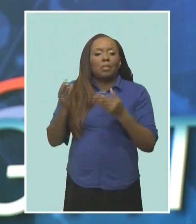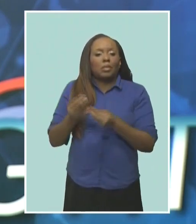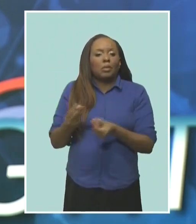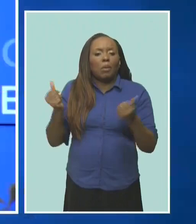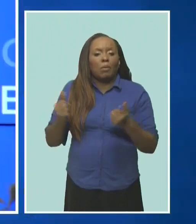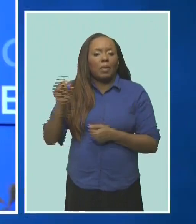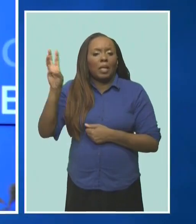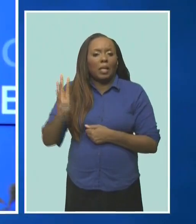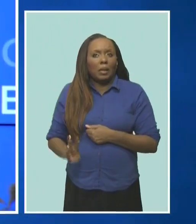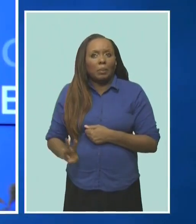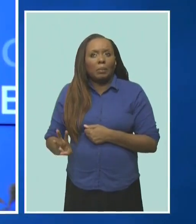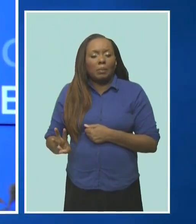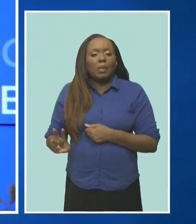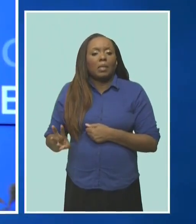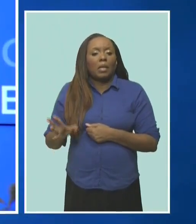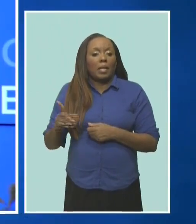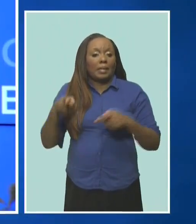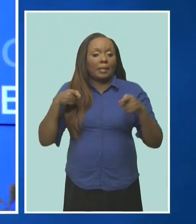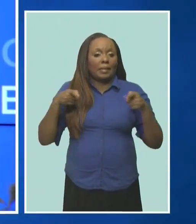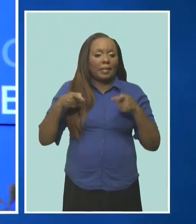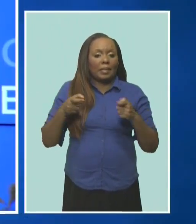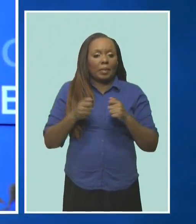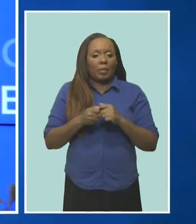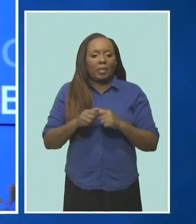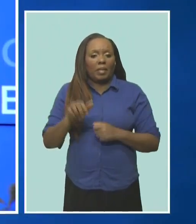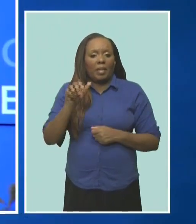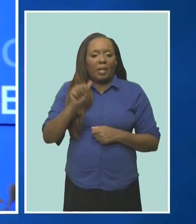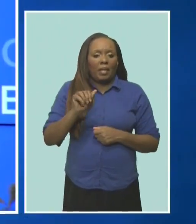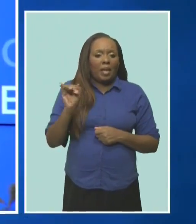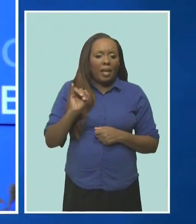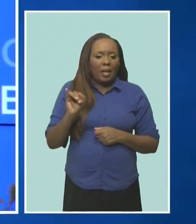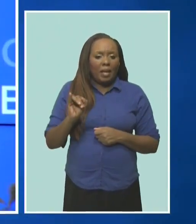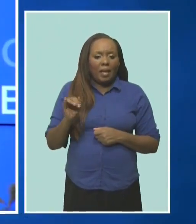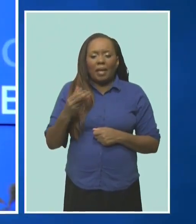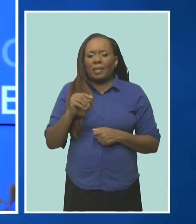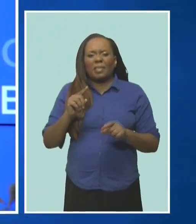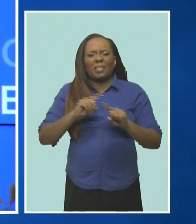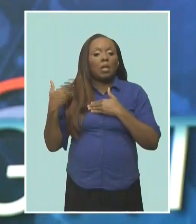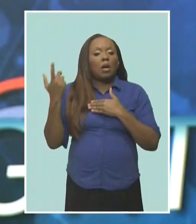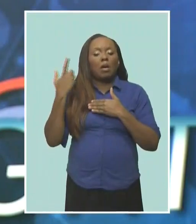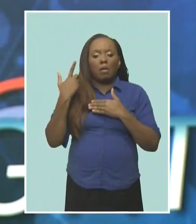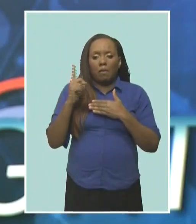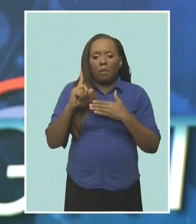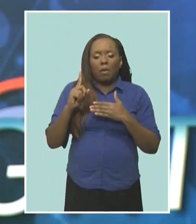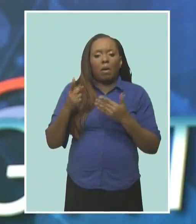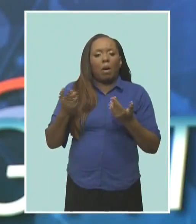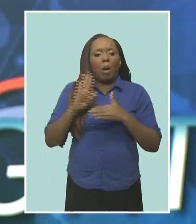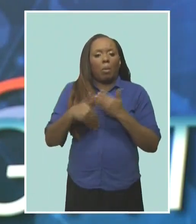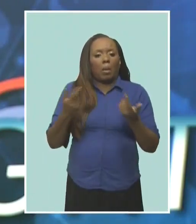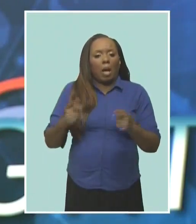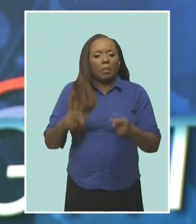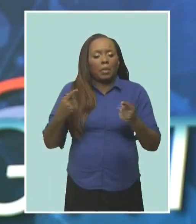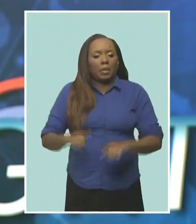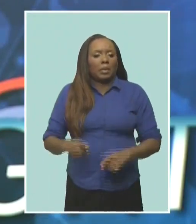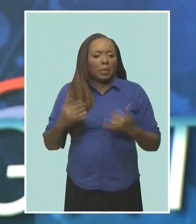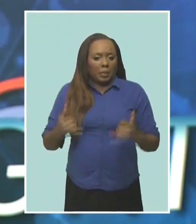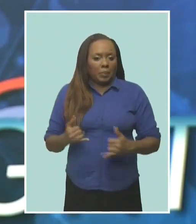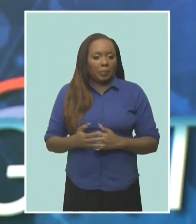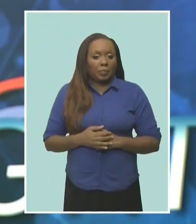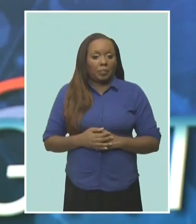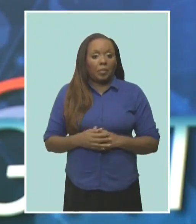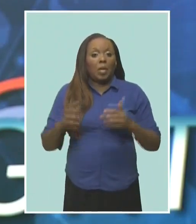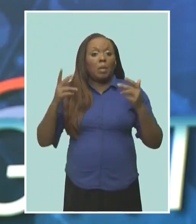climate crisis and dealing with unregulated artificial intelligence and pandemics. Prime Minister Mottley is also shining light